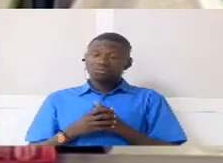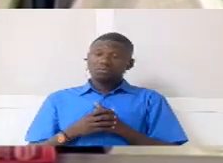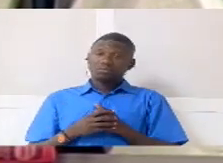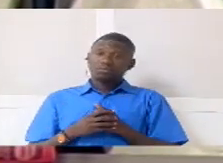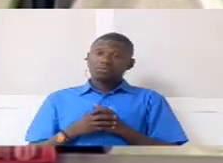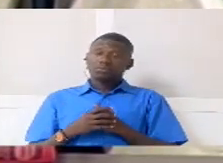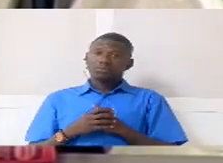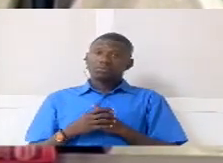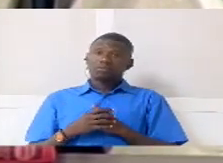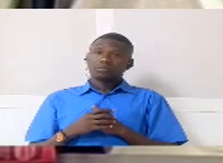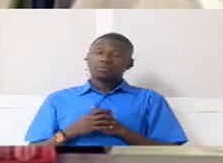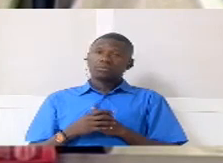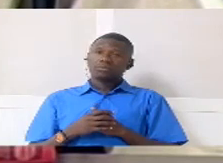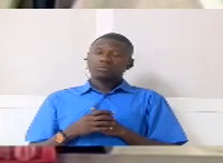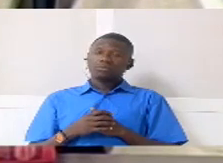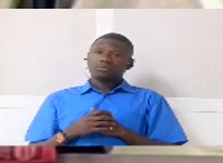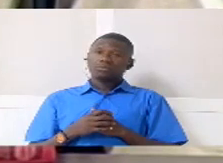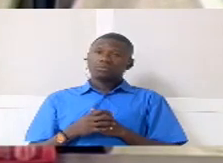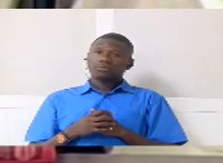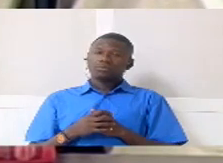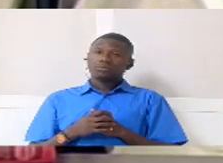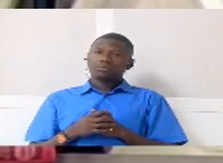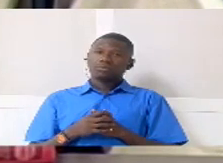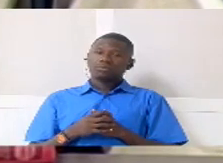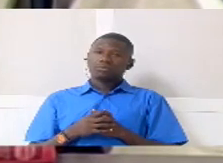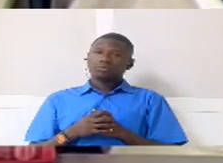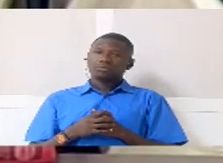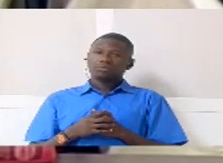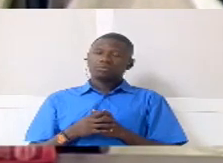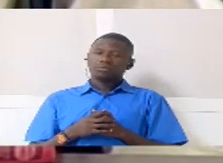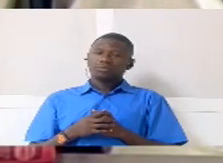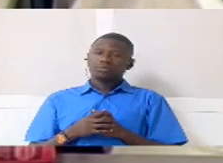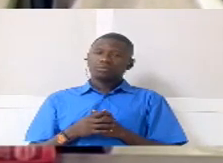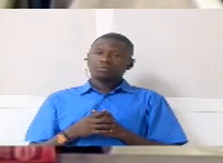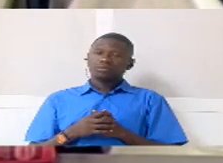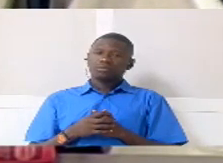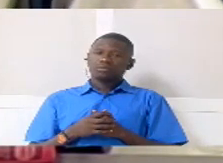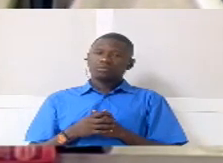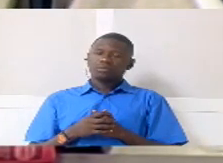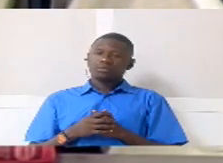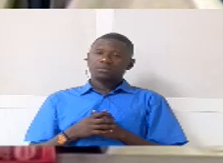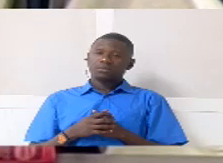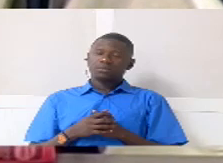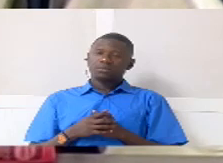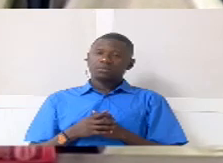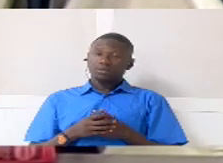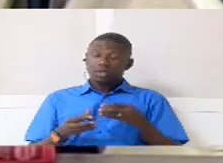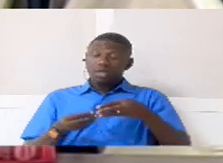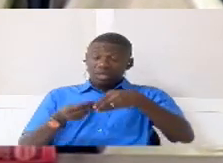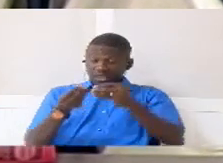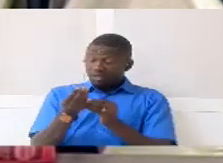kaw kenyadi le ena eulu kana dro ye ci kaye samba fodum akakadile receipt okadale receipt okadale gate receipts we are